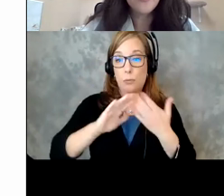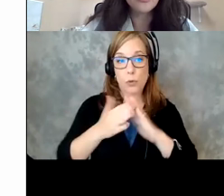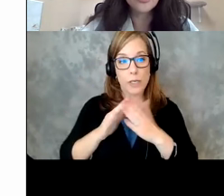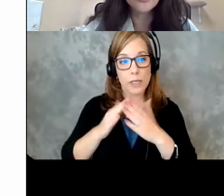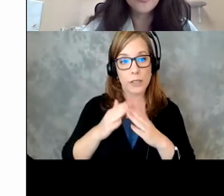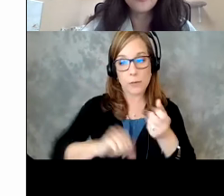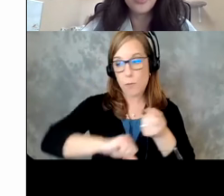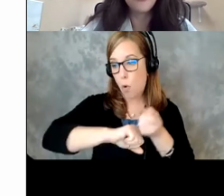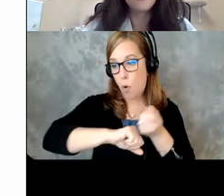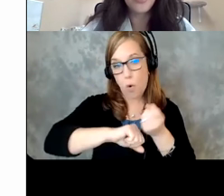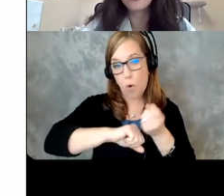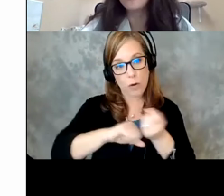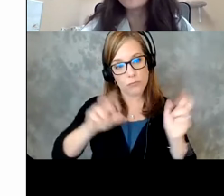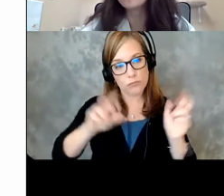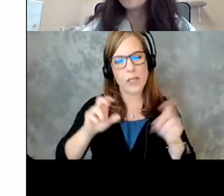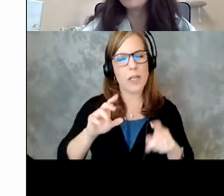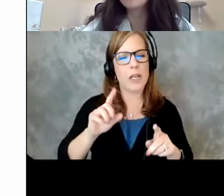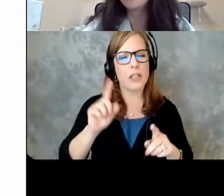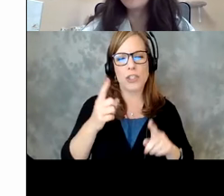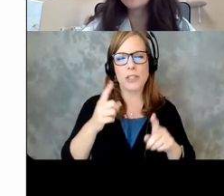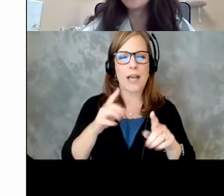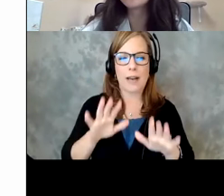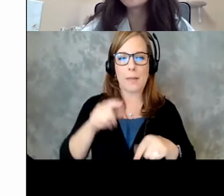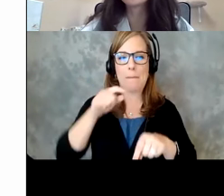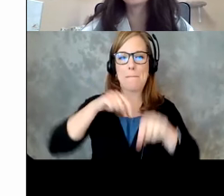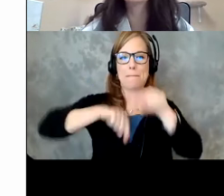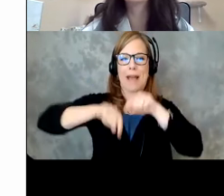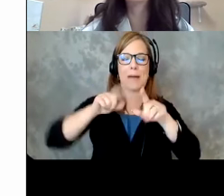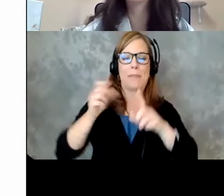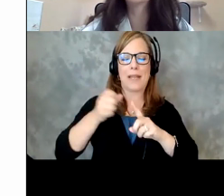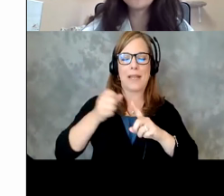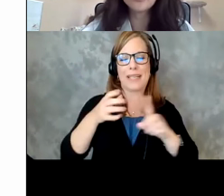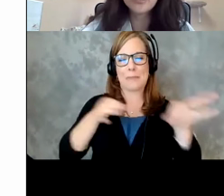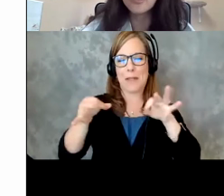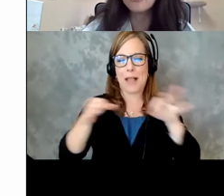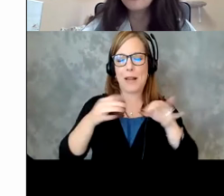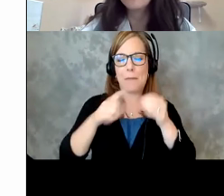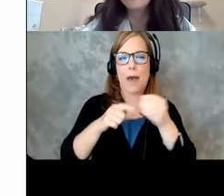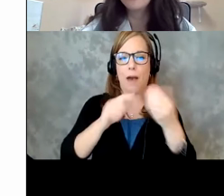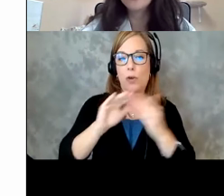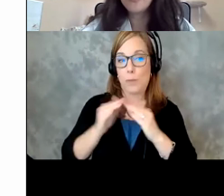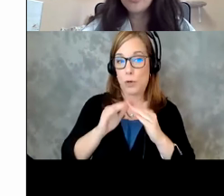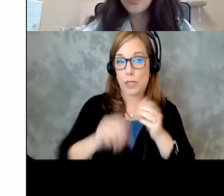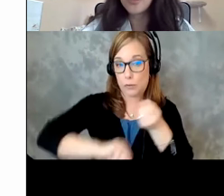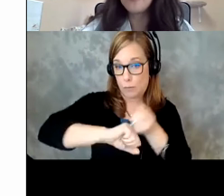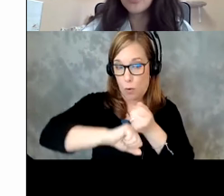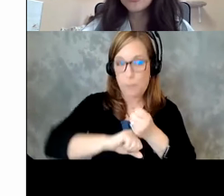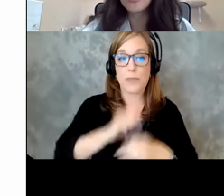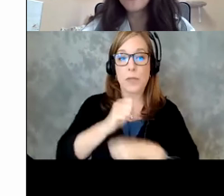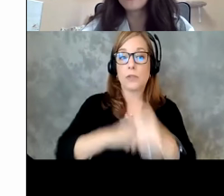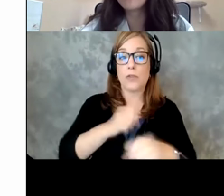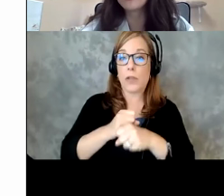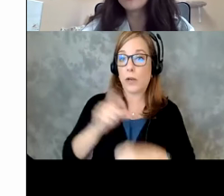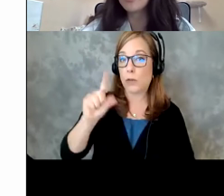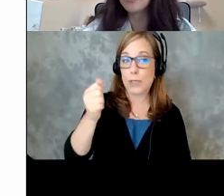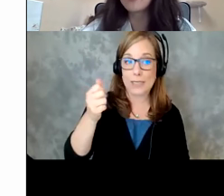just to take a step back on just some background on community supports. So in 2016, the Medicaid